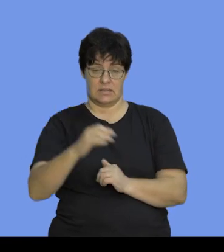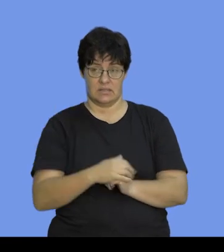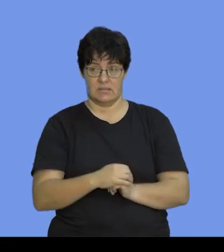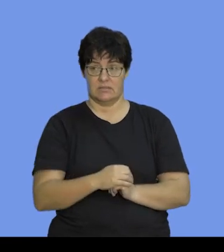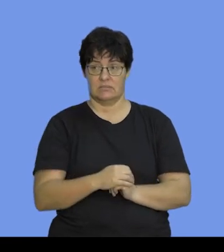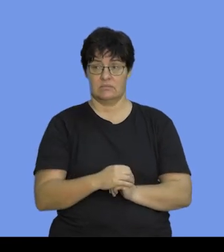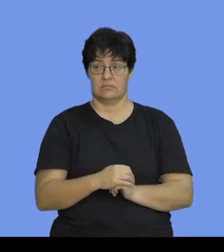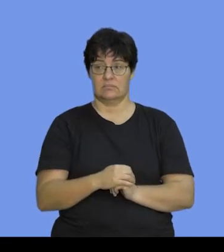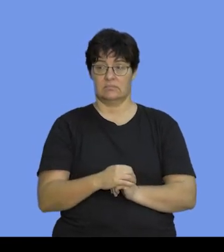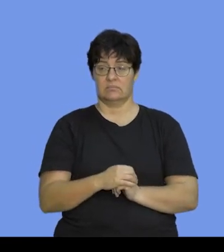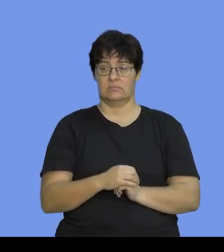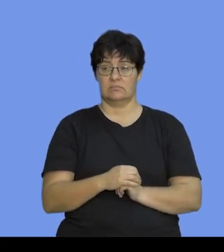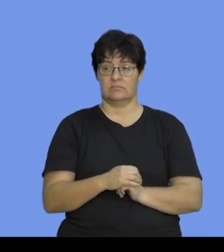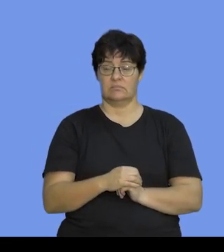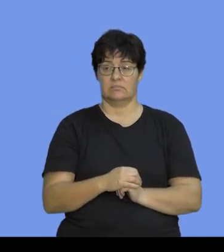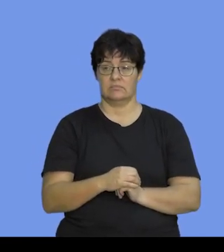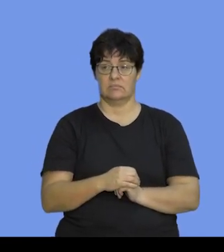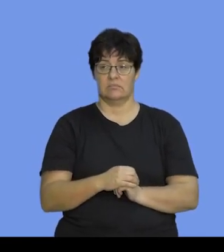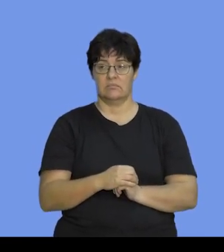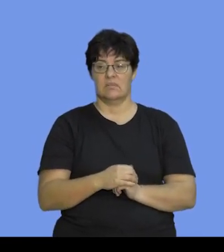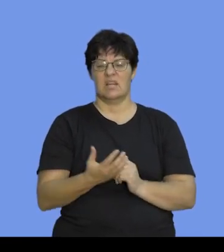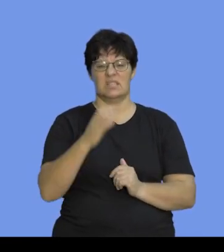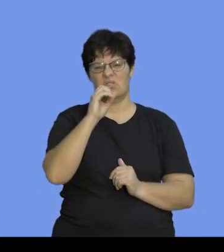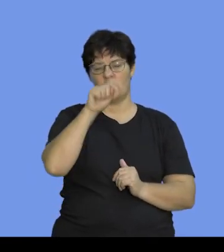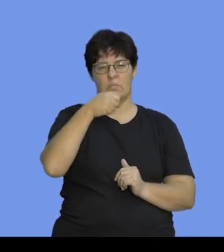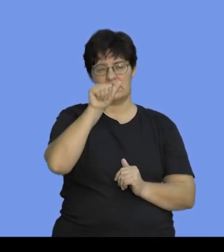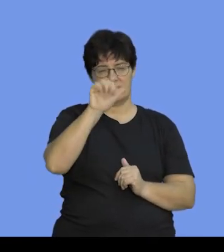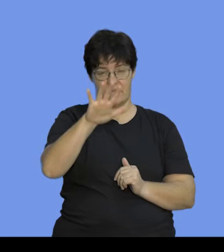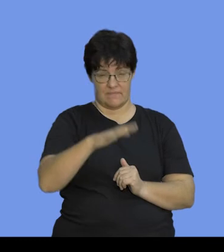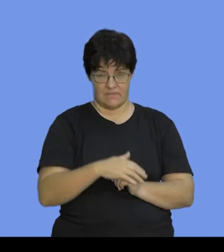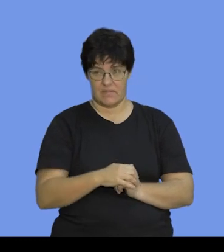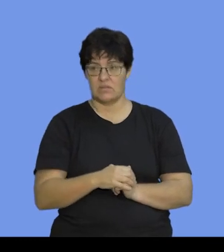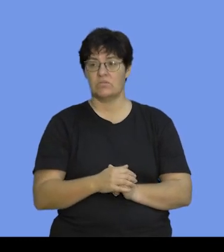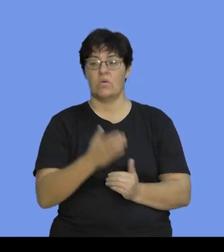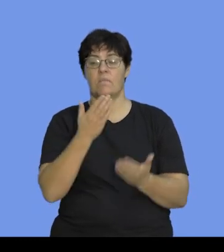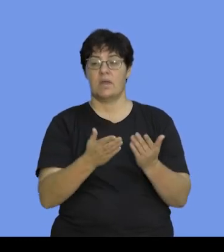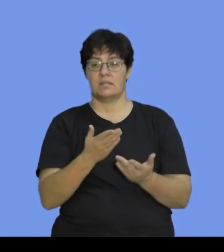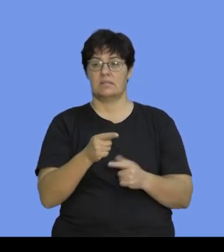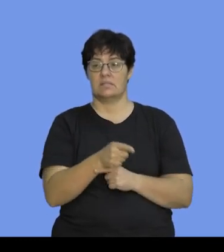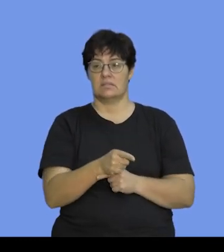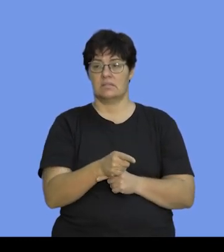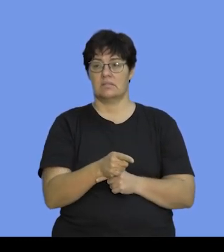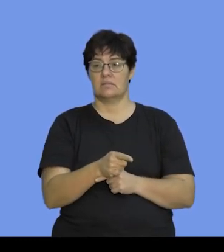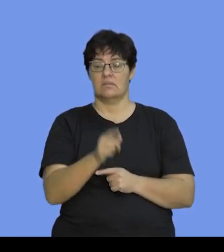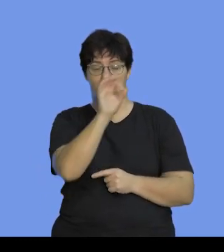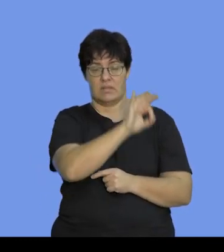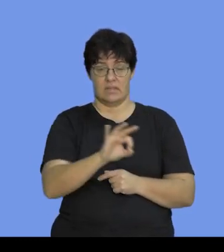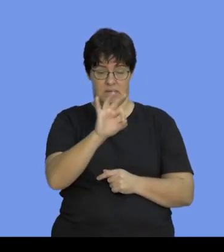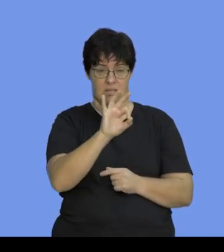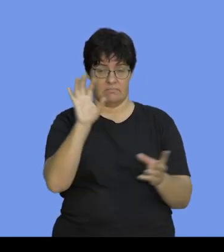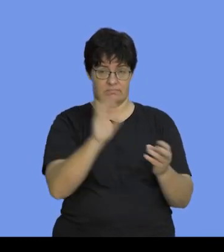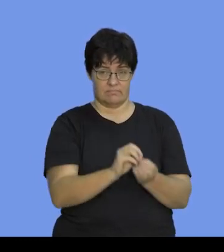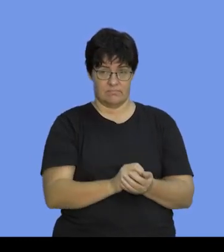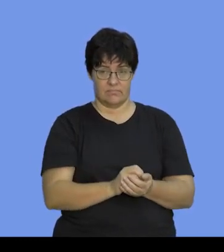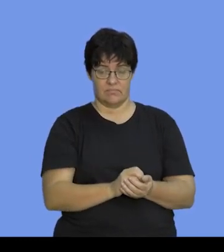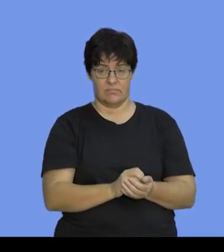times 10 exponent minus 3. This is like 0.65. Then our mass is the product of those three. If